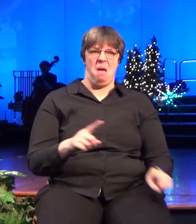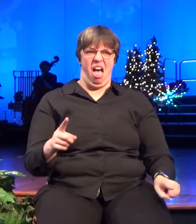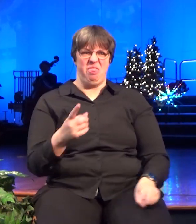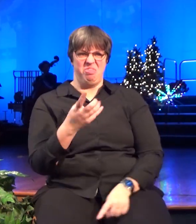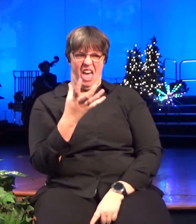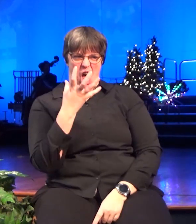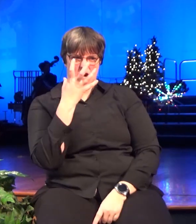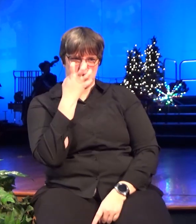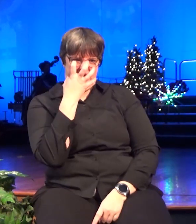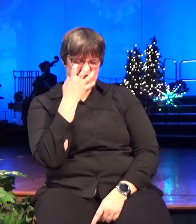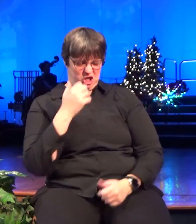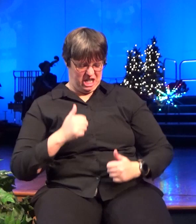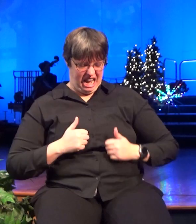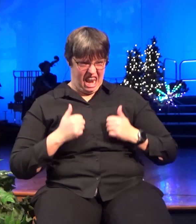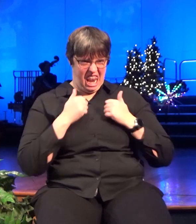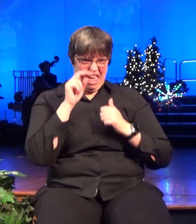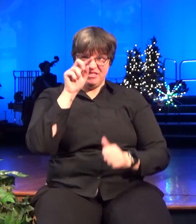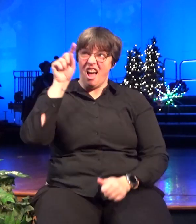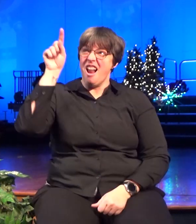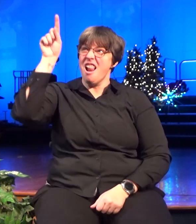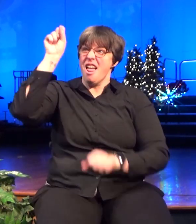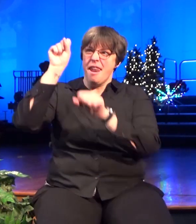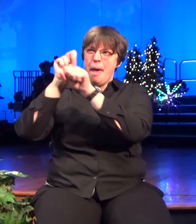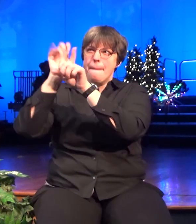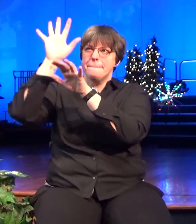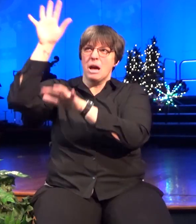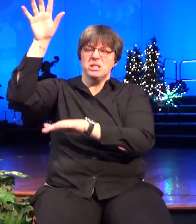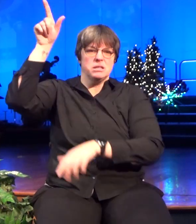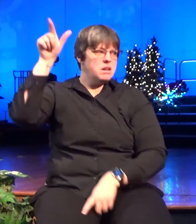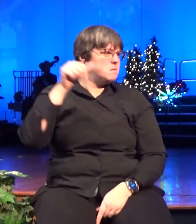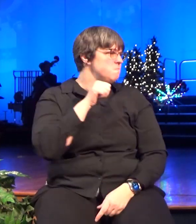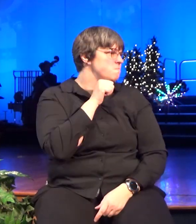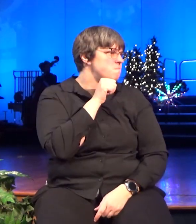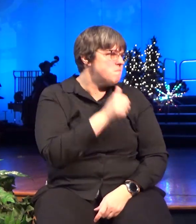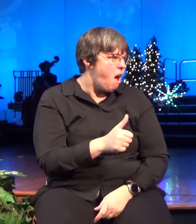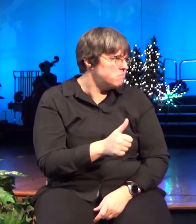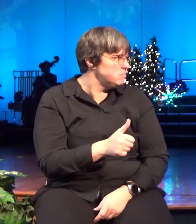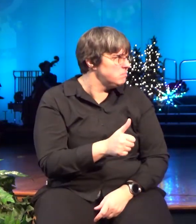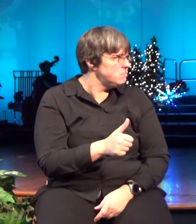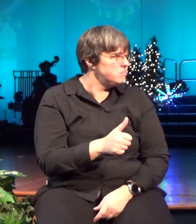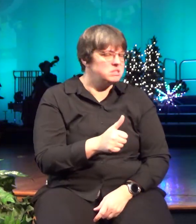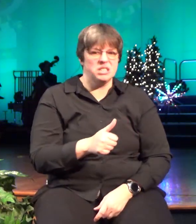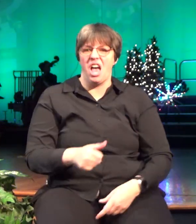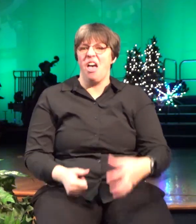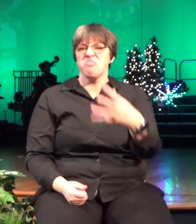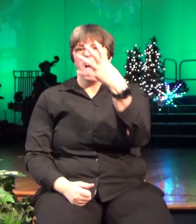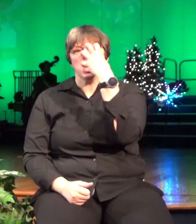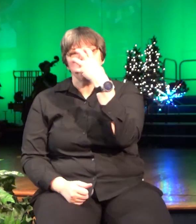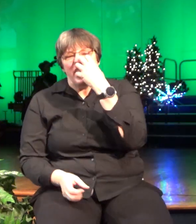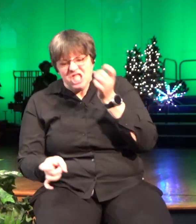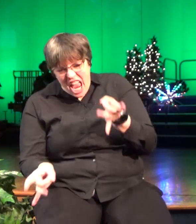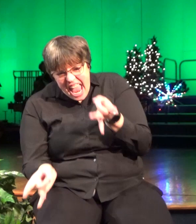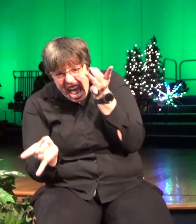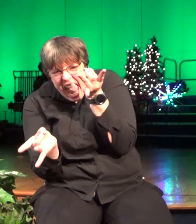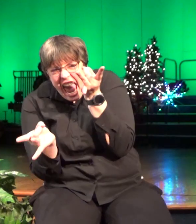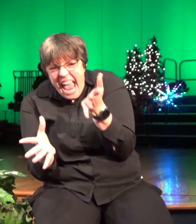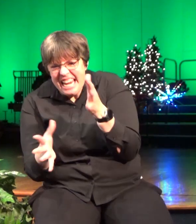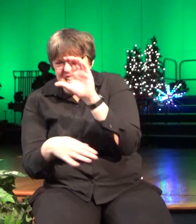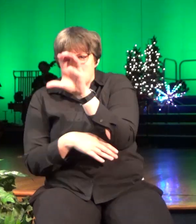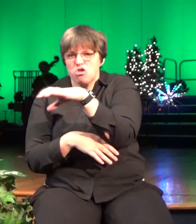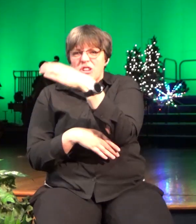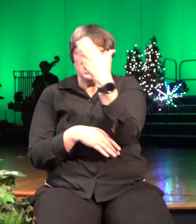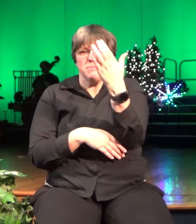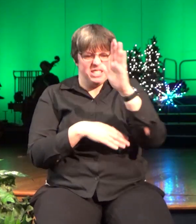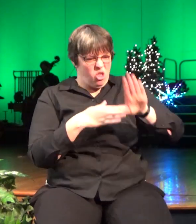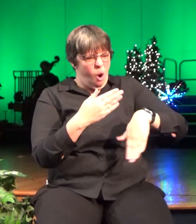Grinch, who lived just north of Whoville, did not. The Grinch hated Christmas the whole